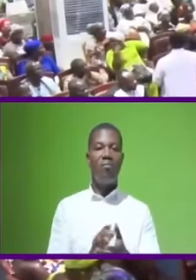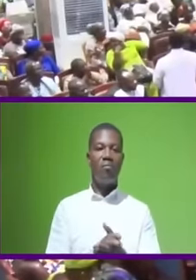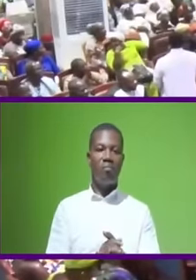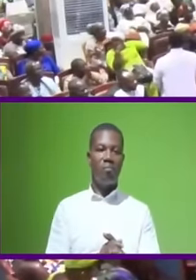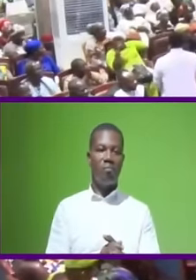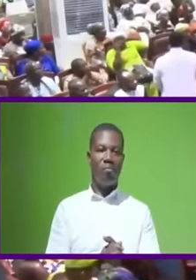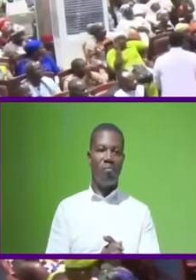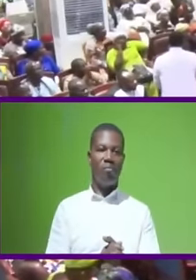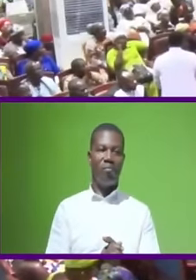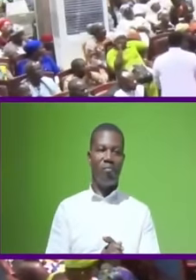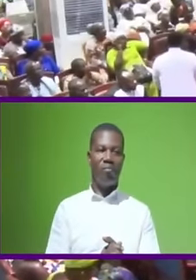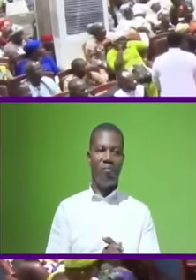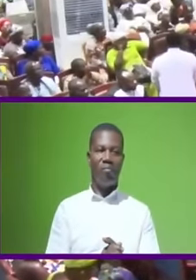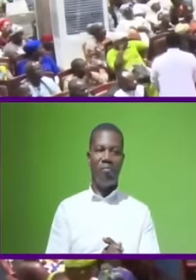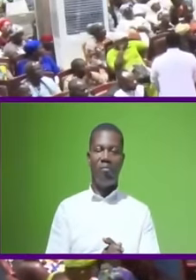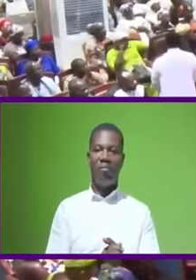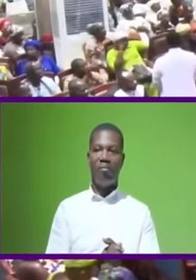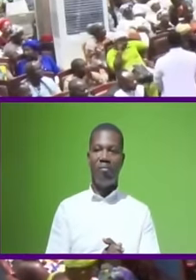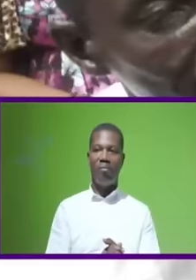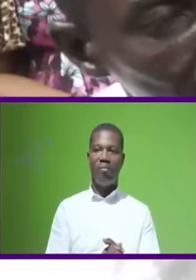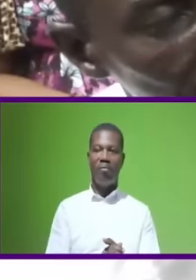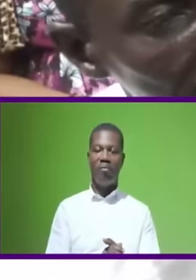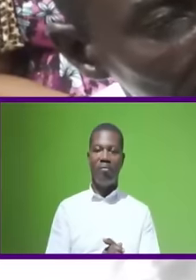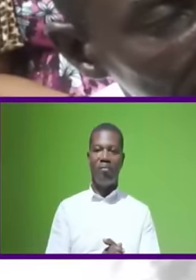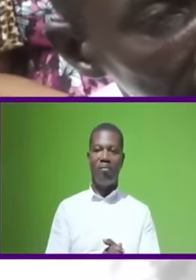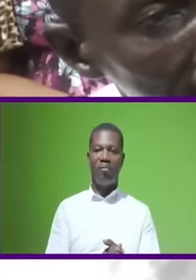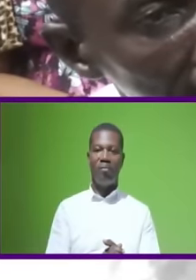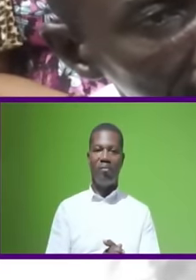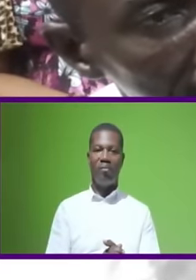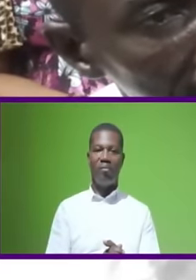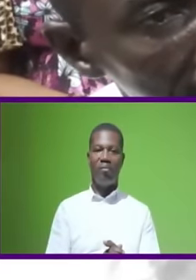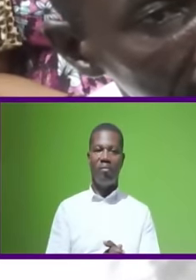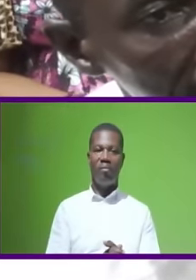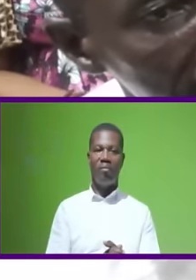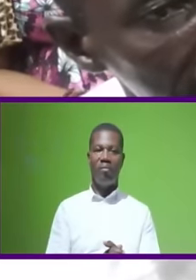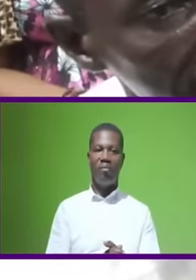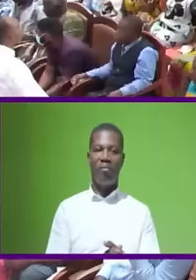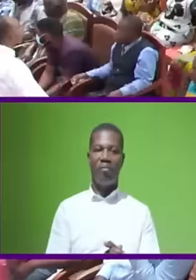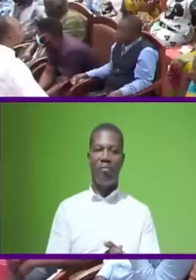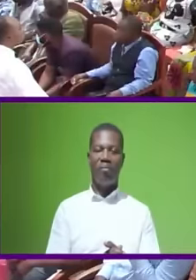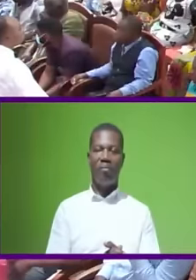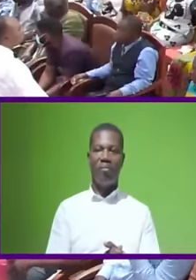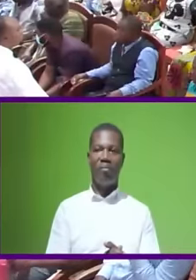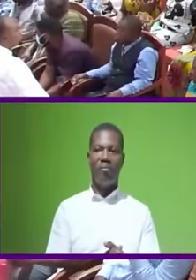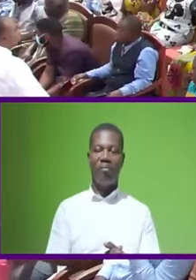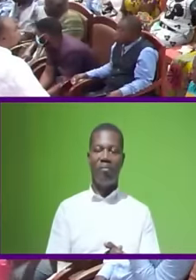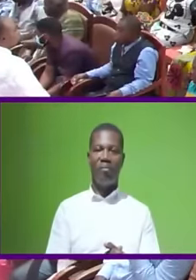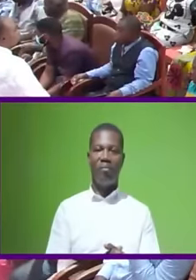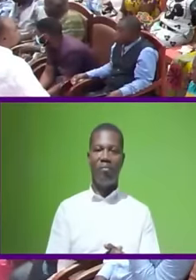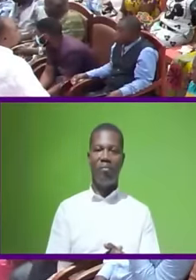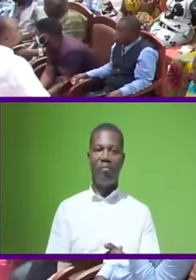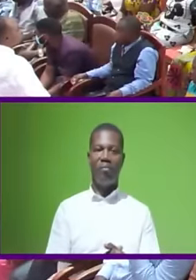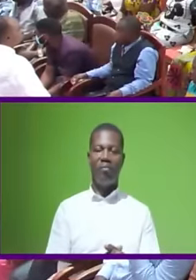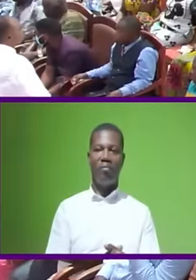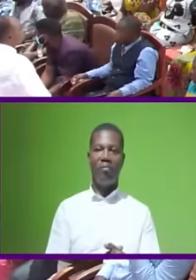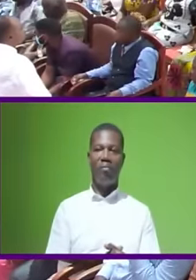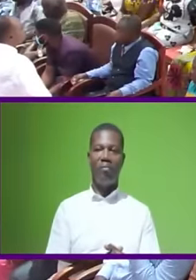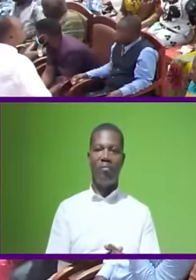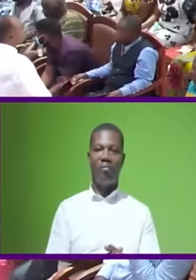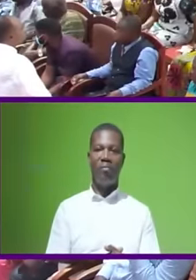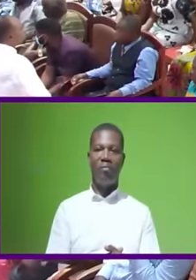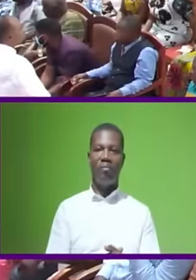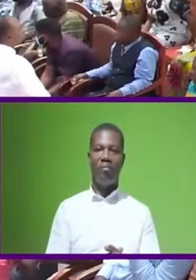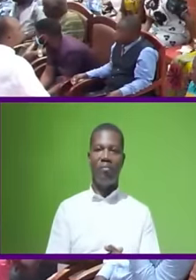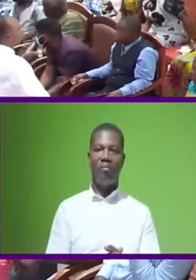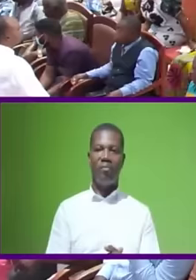Letters from so many companies and institutions seeking for assistance. This is because they have heard that your father said he is coming